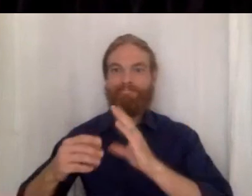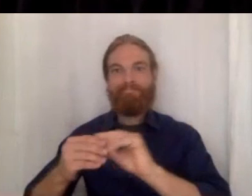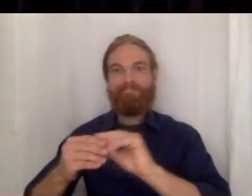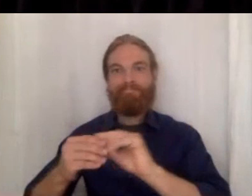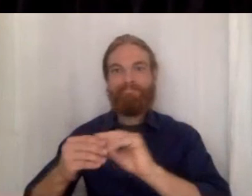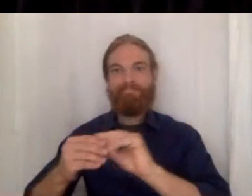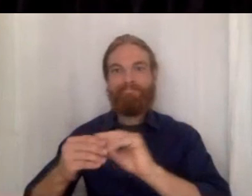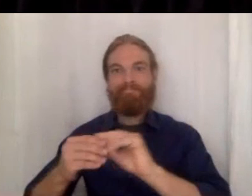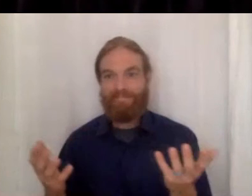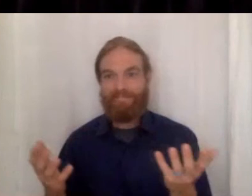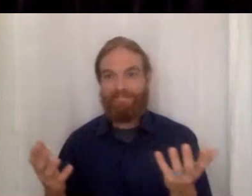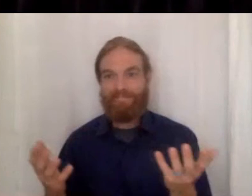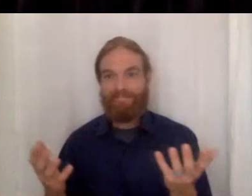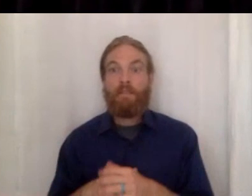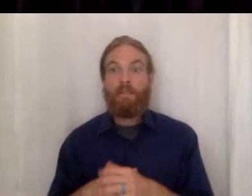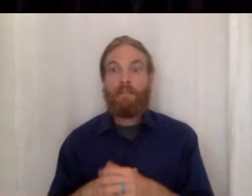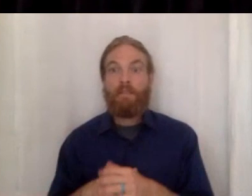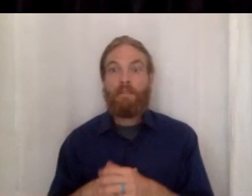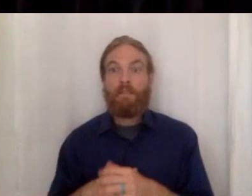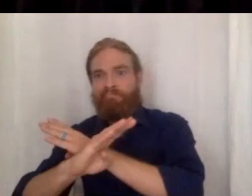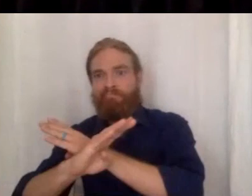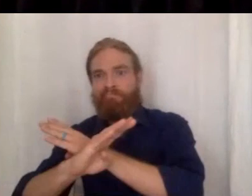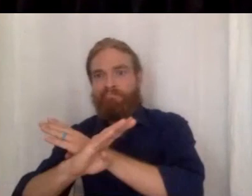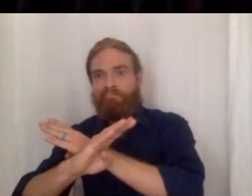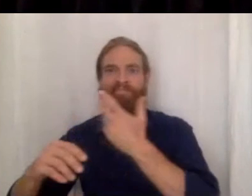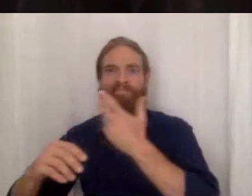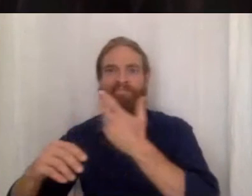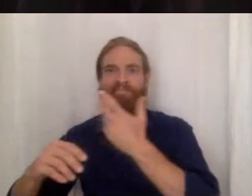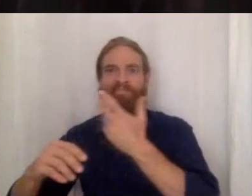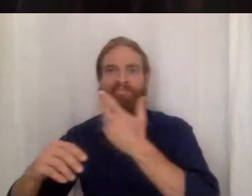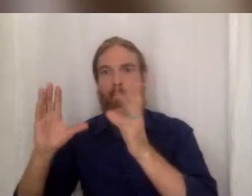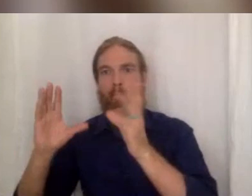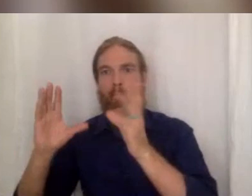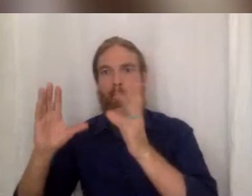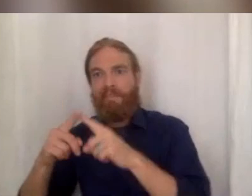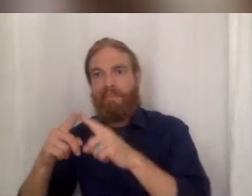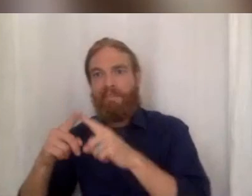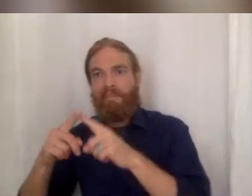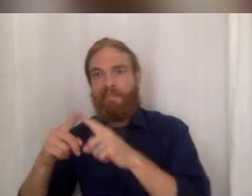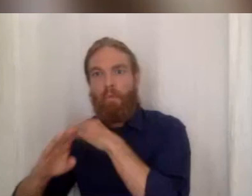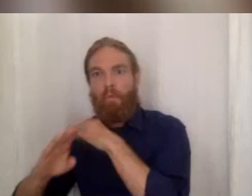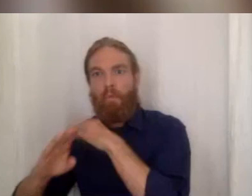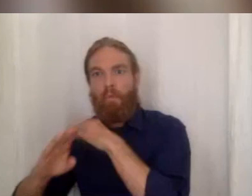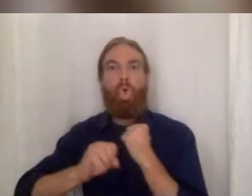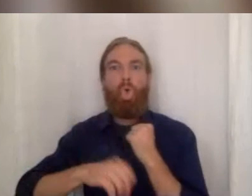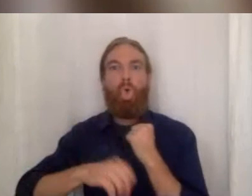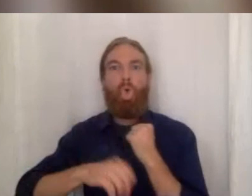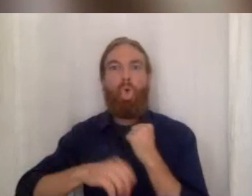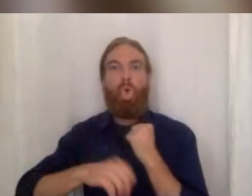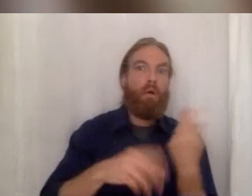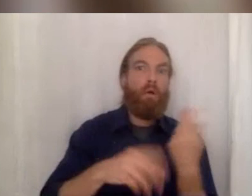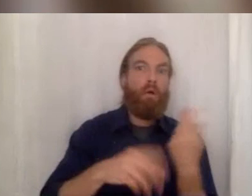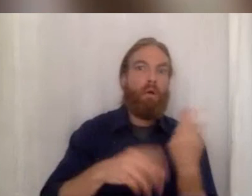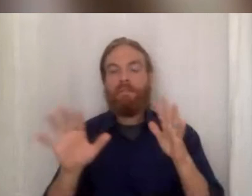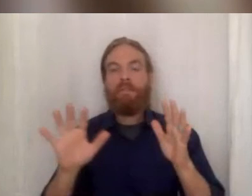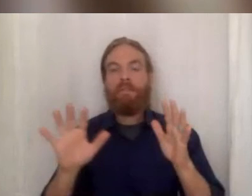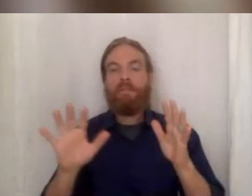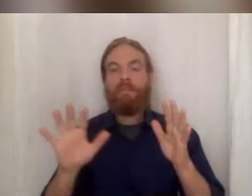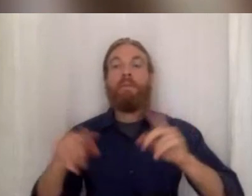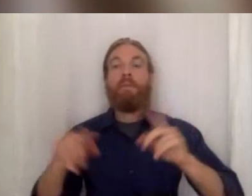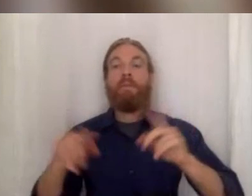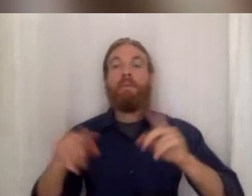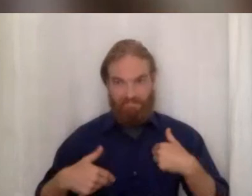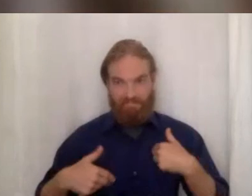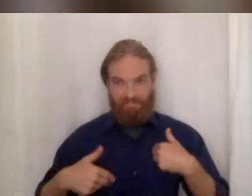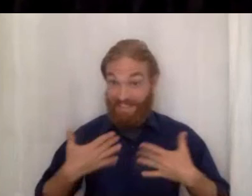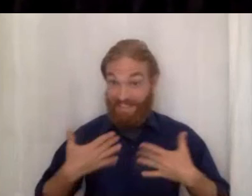nice to meet you all and see you all, Lee, and I'm really excited to be here and dig in. Thank you, Susan. Thank you. And you know,